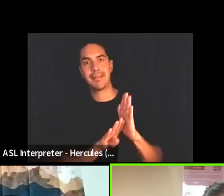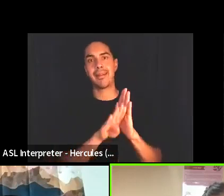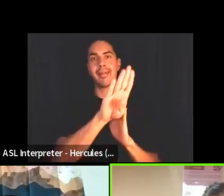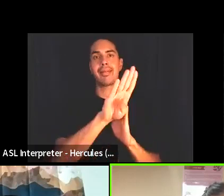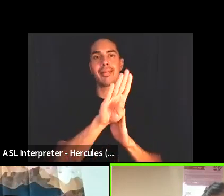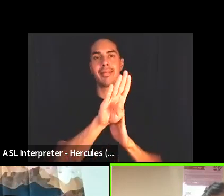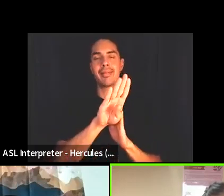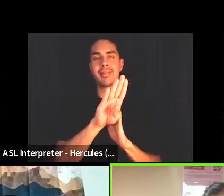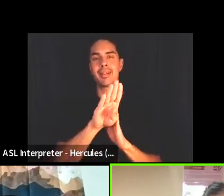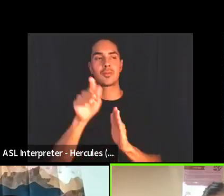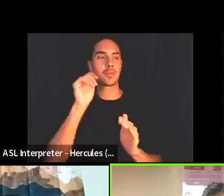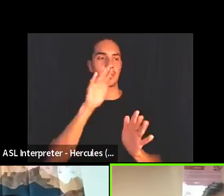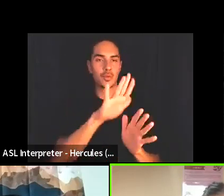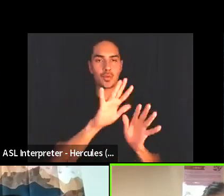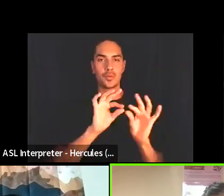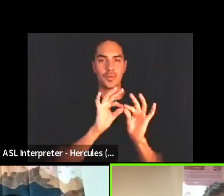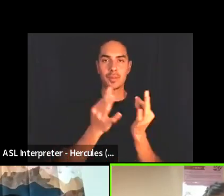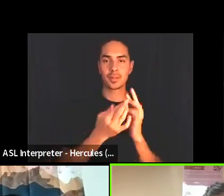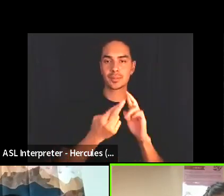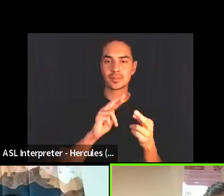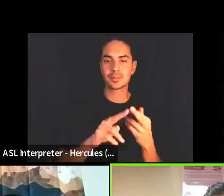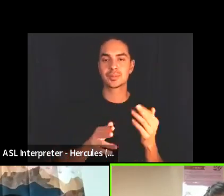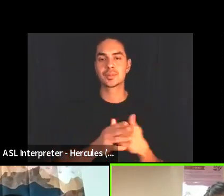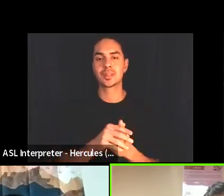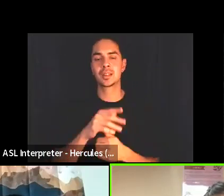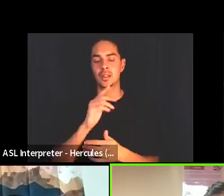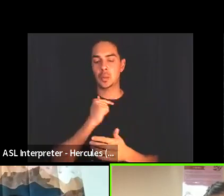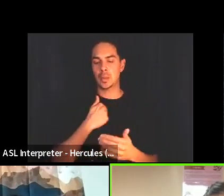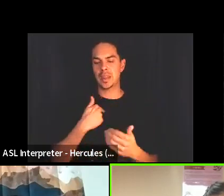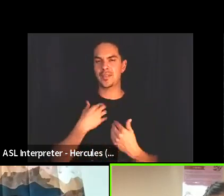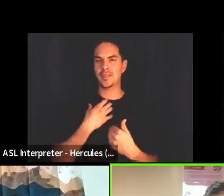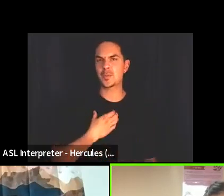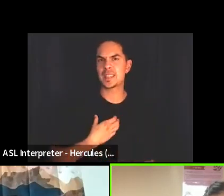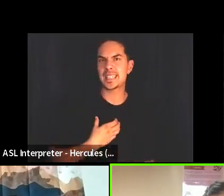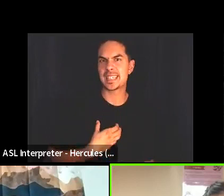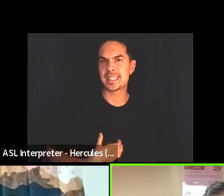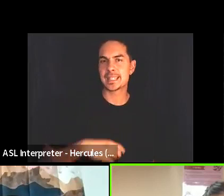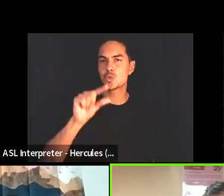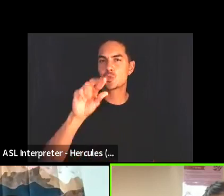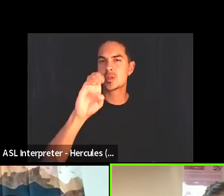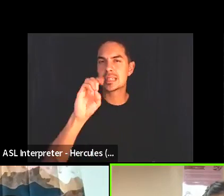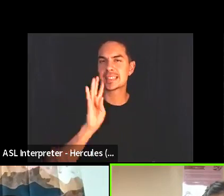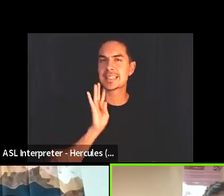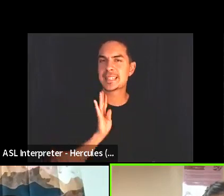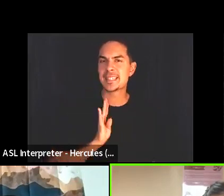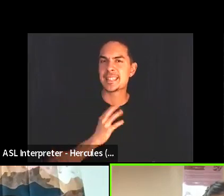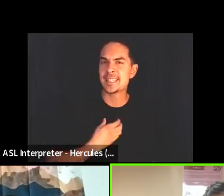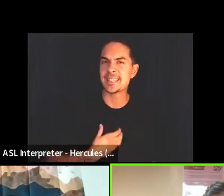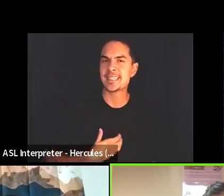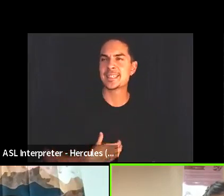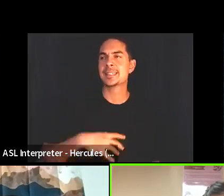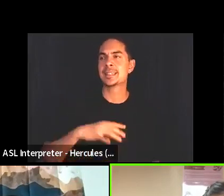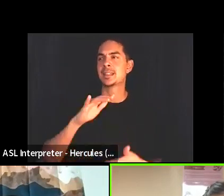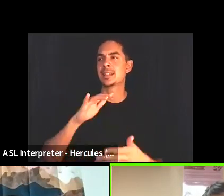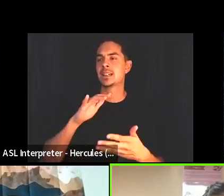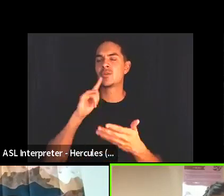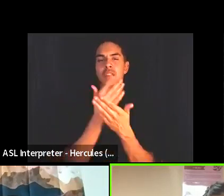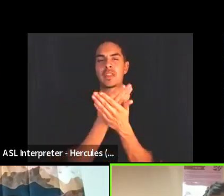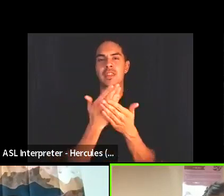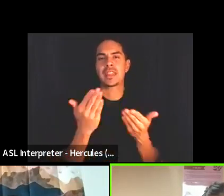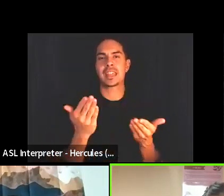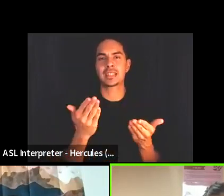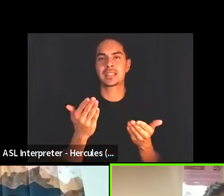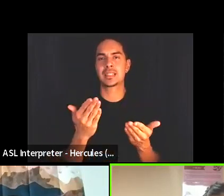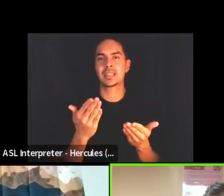relative, greed to have nicer things that are not necessarily most important, that aren't as impactful to your community